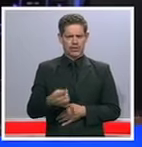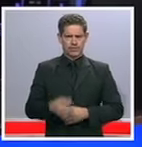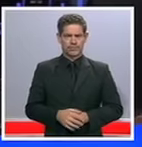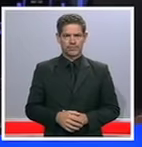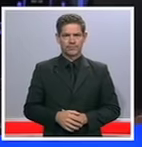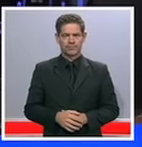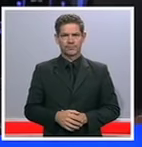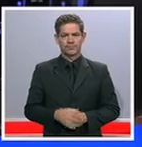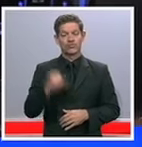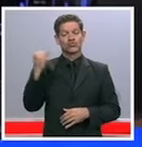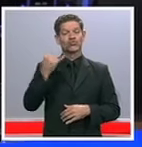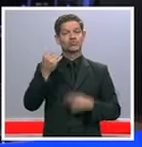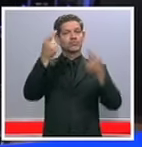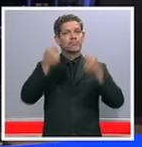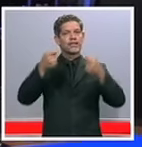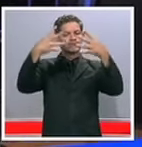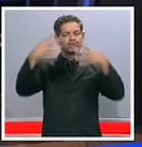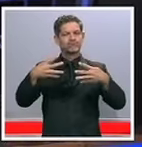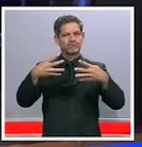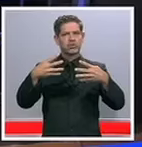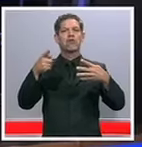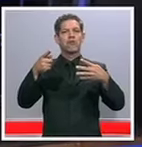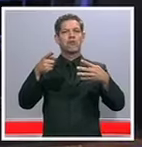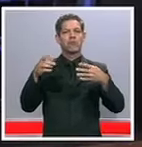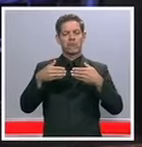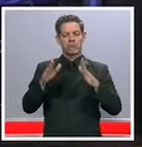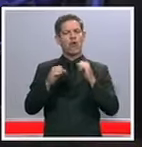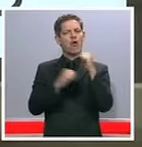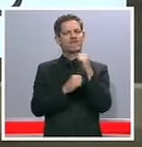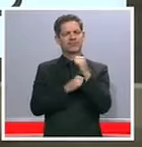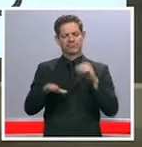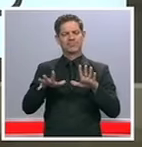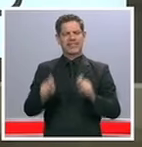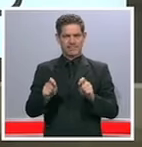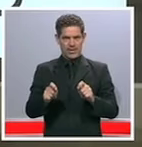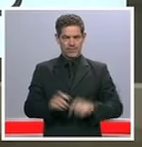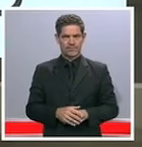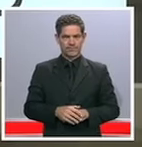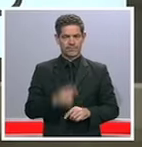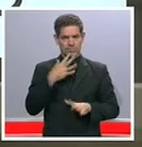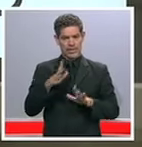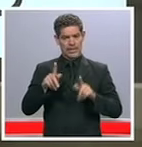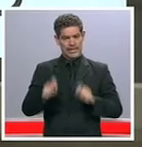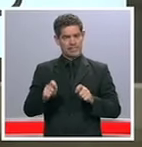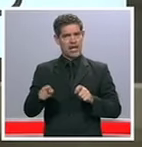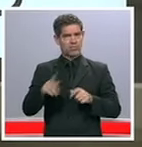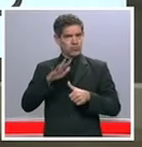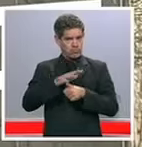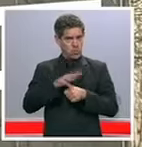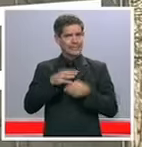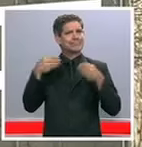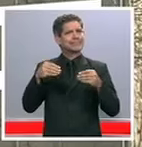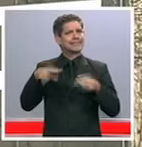The Johannesburg Stock Exchange will soon open an office in Cape Town. According to a JSE statement, Cape Town is an increasingly important